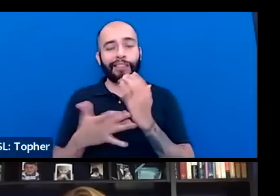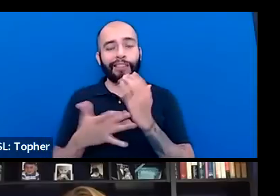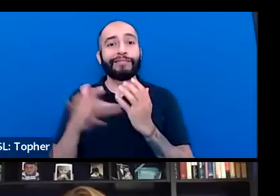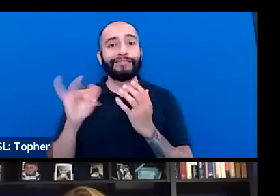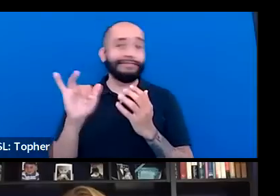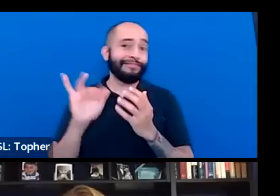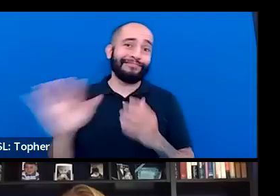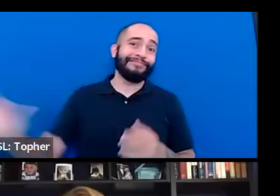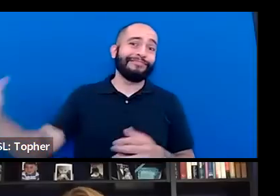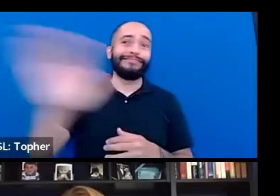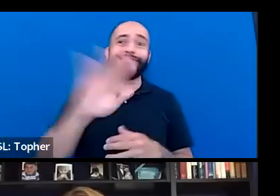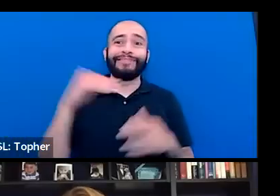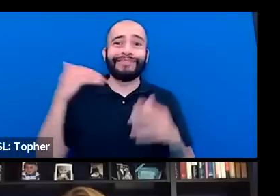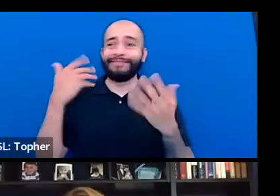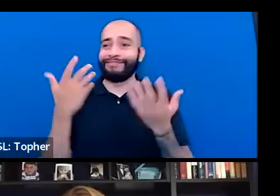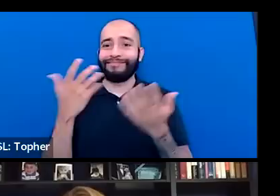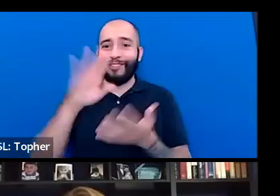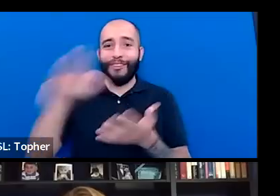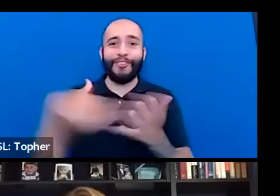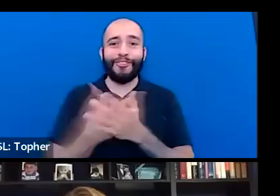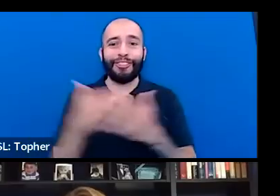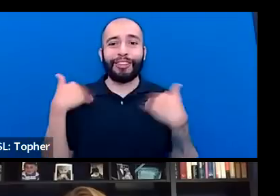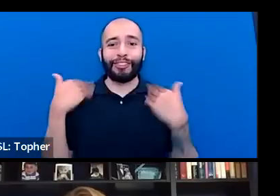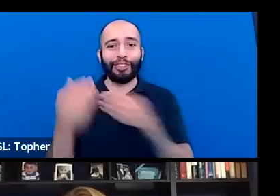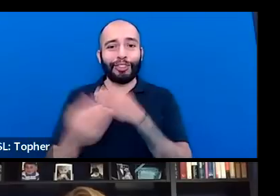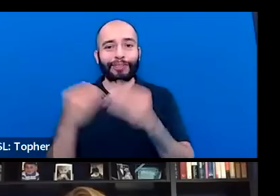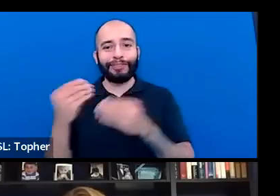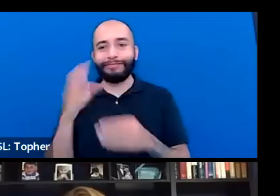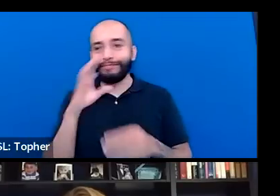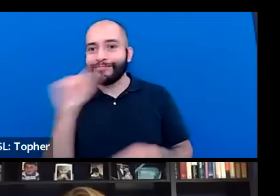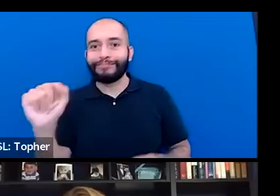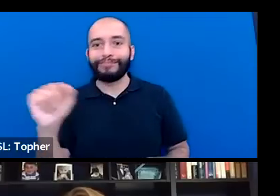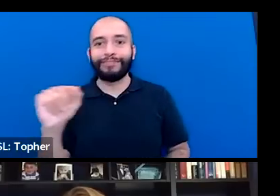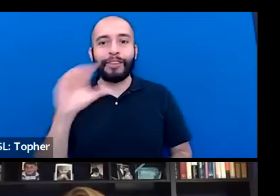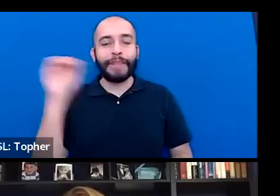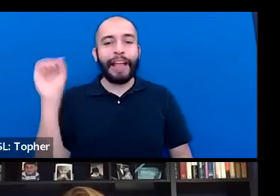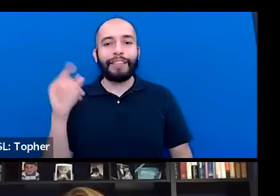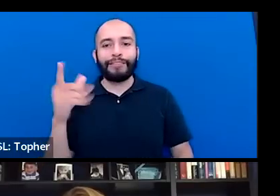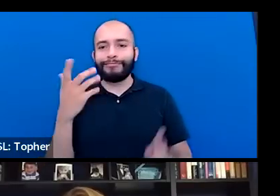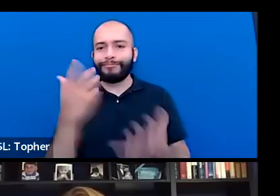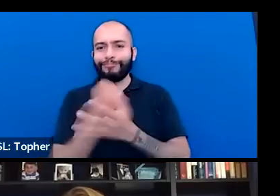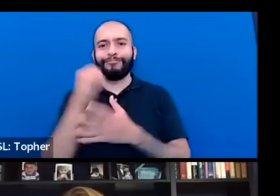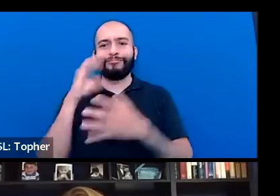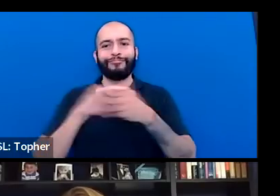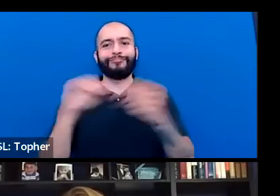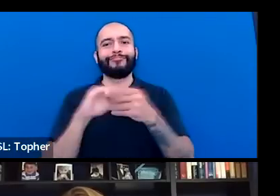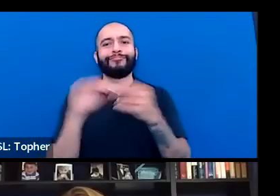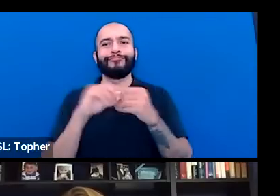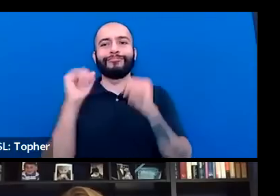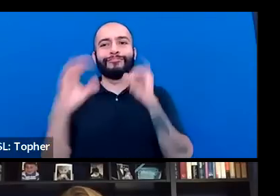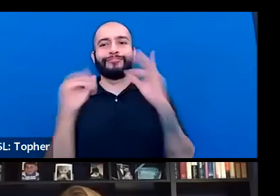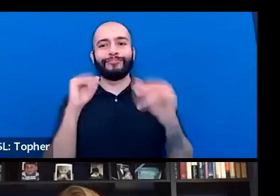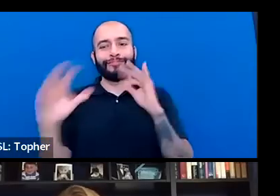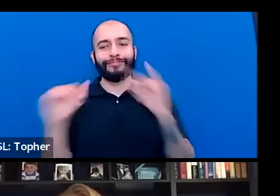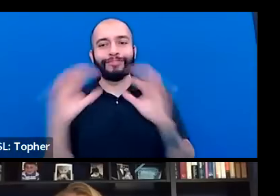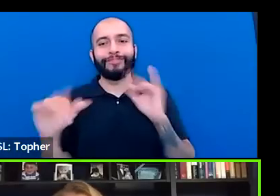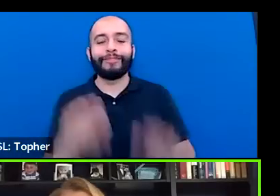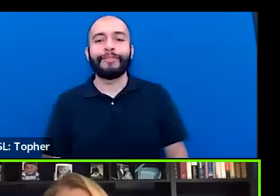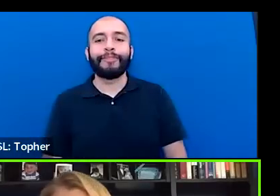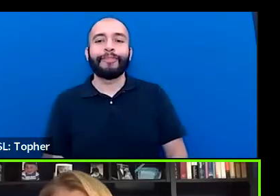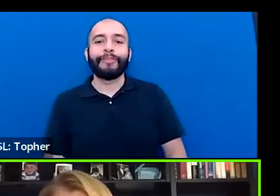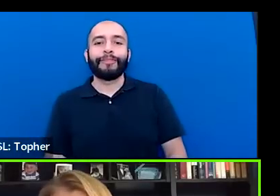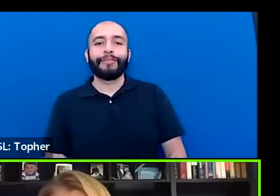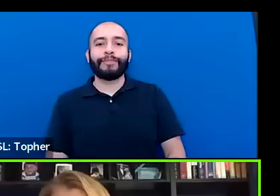some voice in what we do. You know, that's called smart management where I come from. But